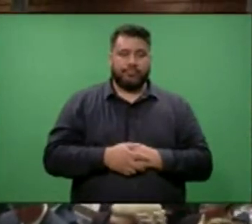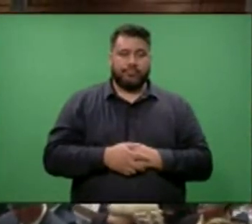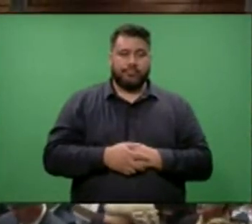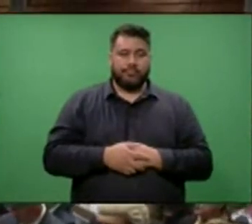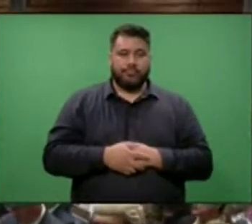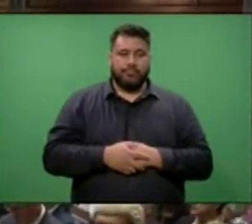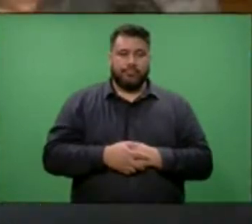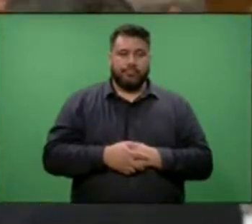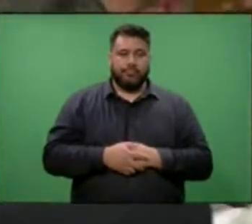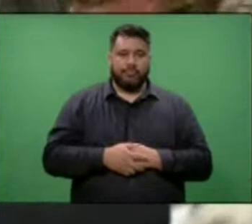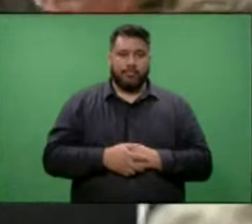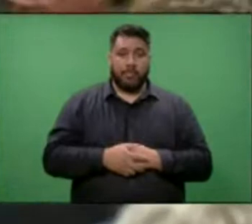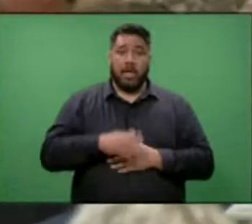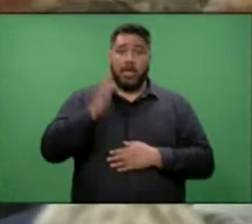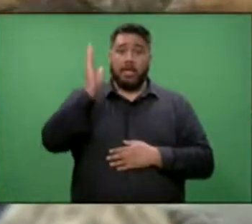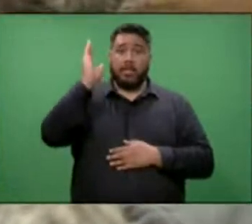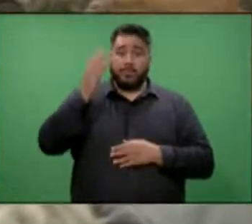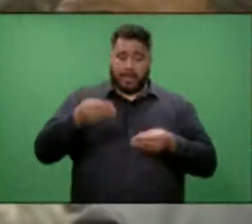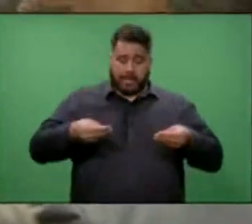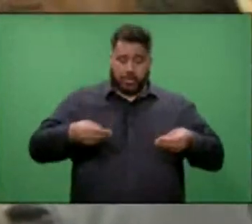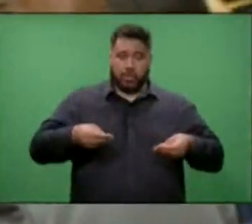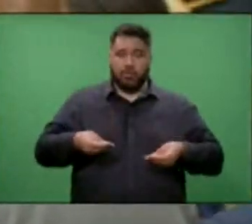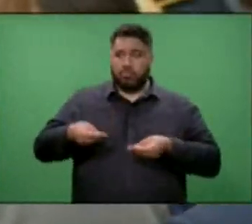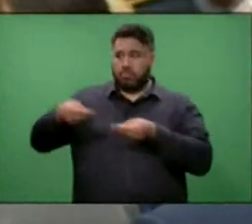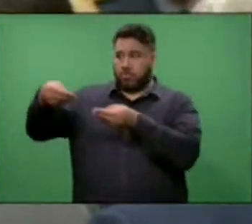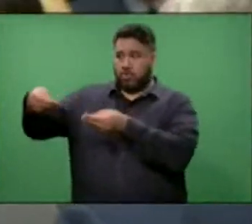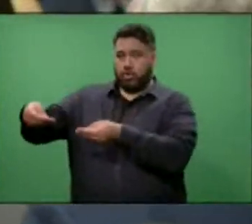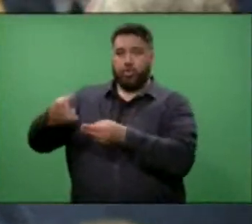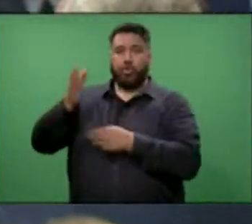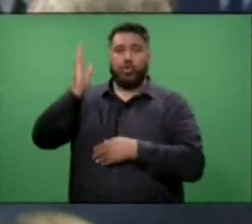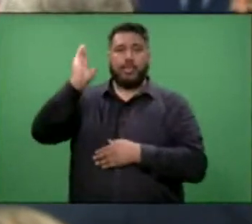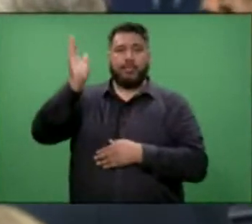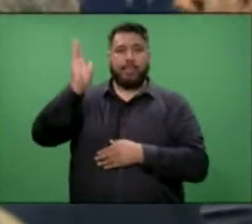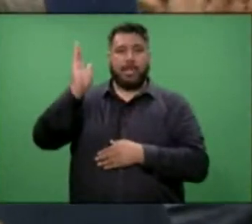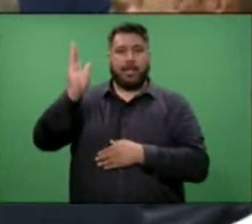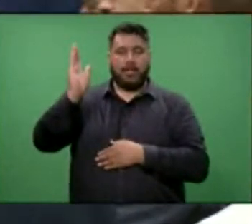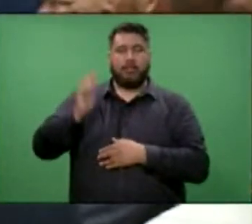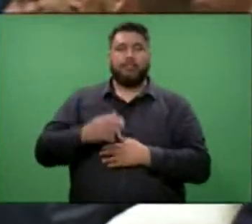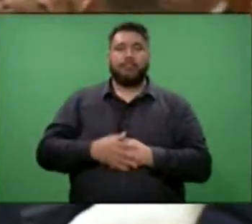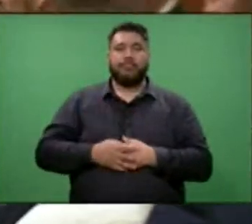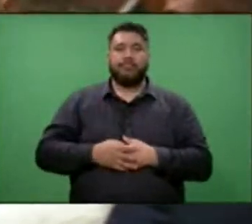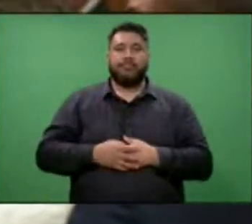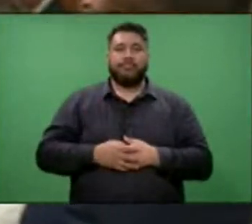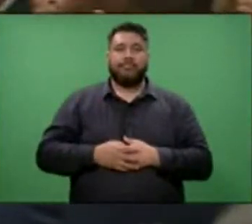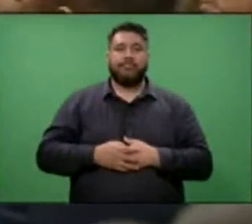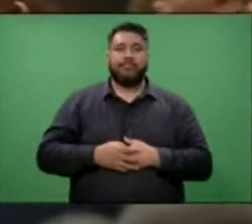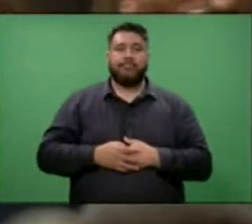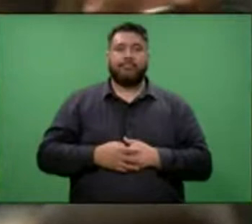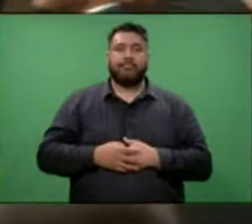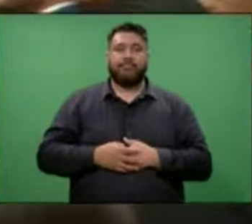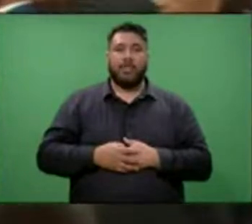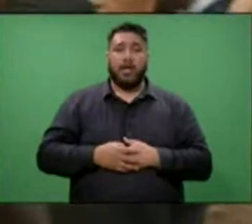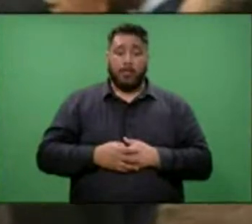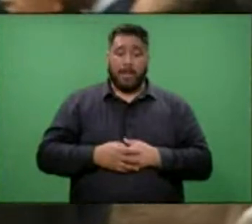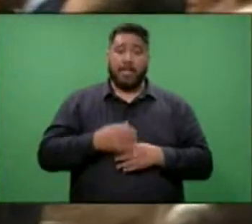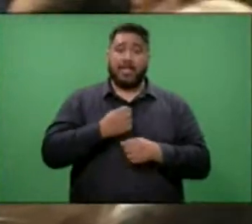The speech has now been handed to the Speaker. It was given to the Governor-General by the Prime